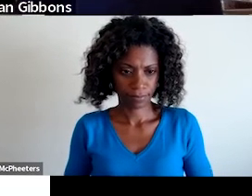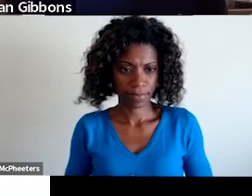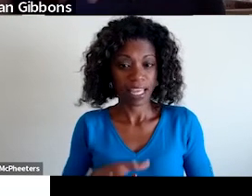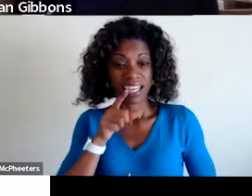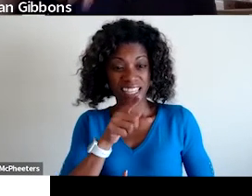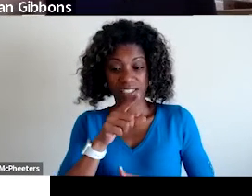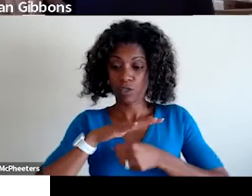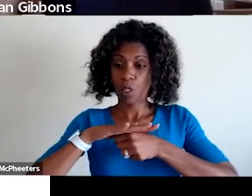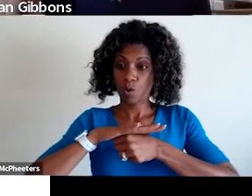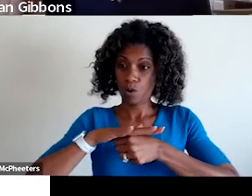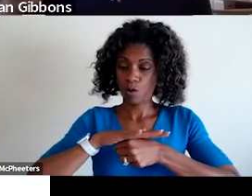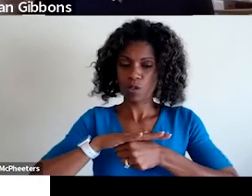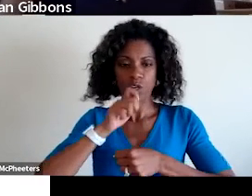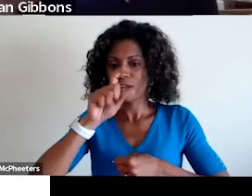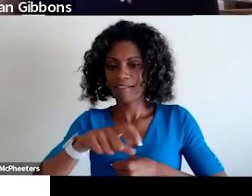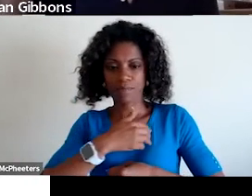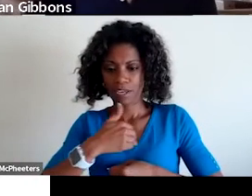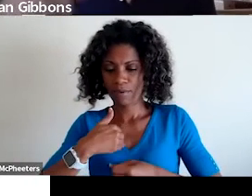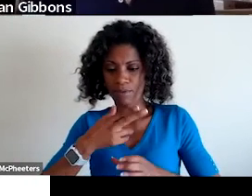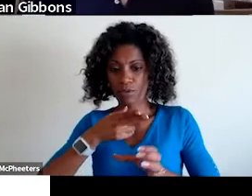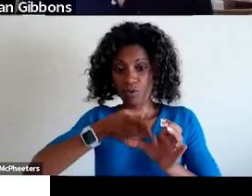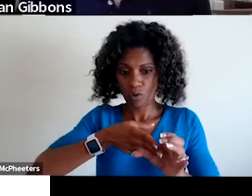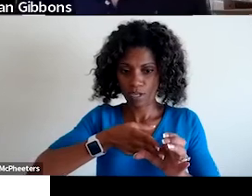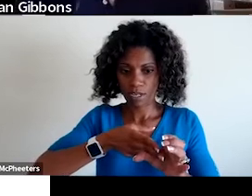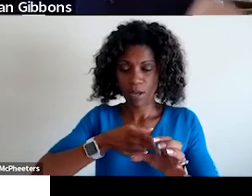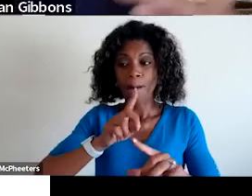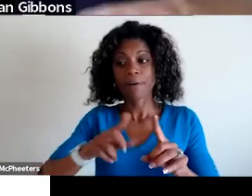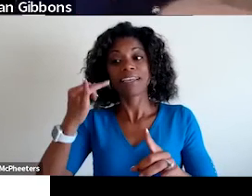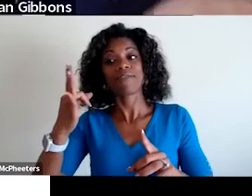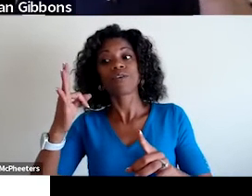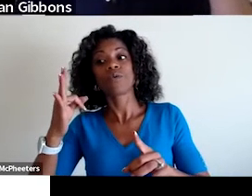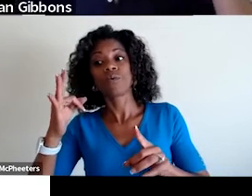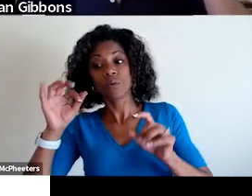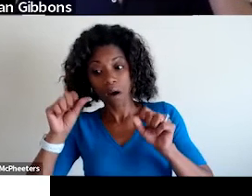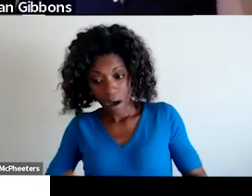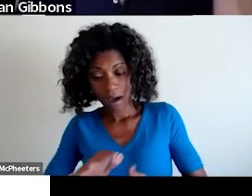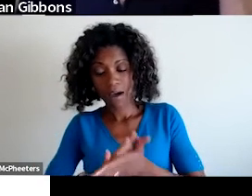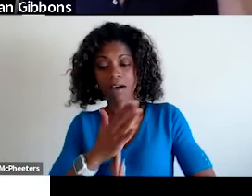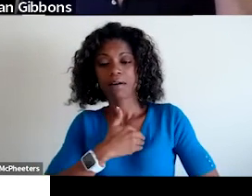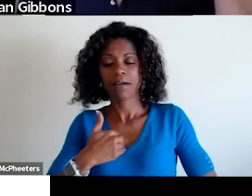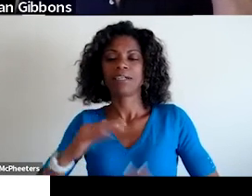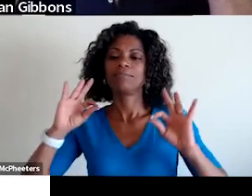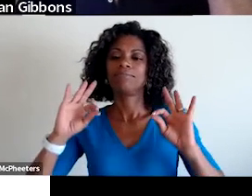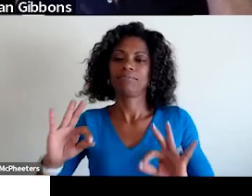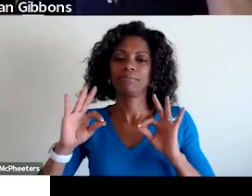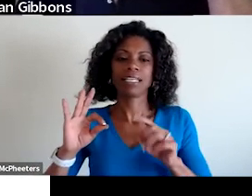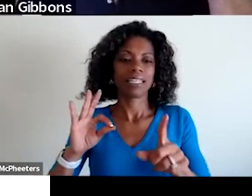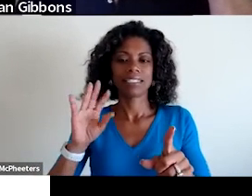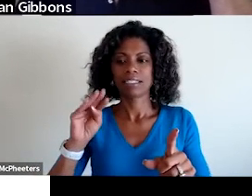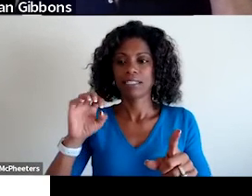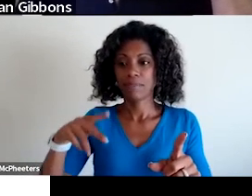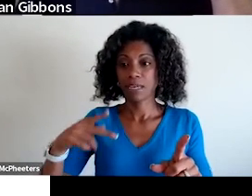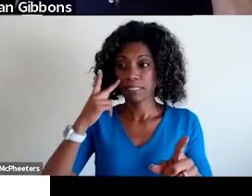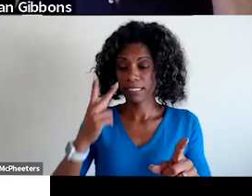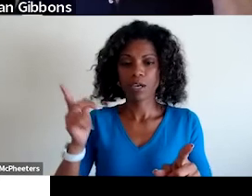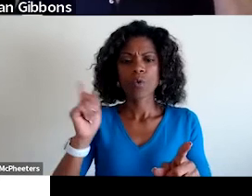network. Don't have to be a network member to participate, but we certainly are grateful if you are. And you can kind of get a sense from this map about where folks are at. But the idea